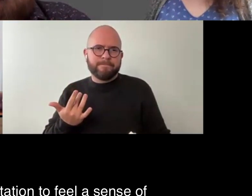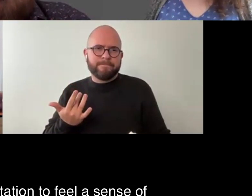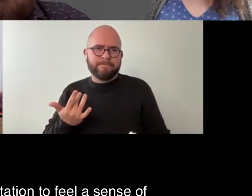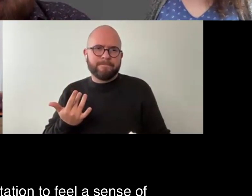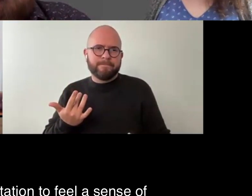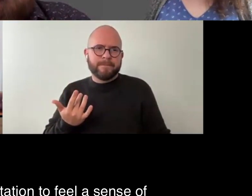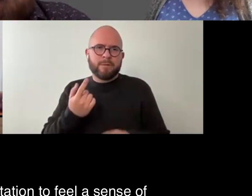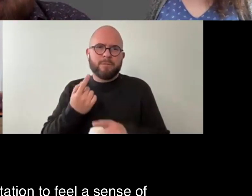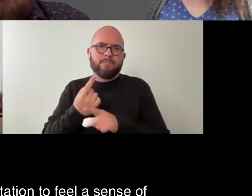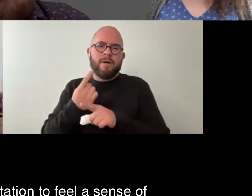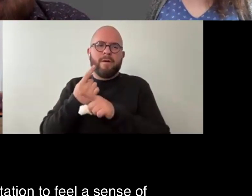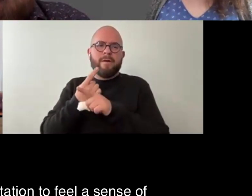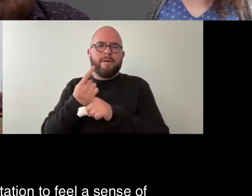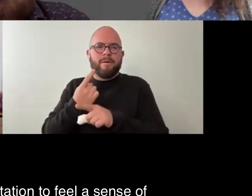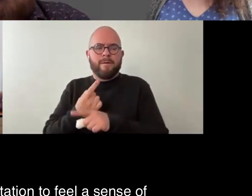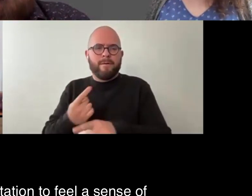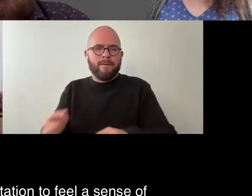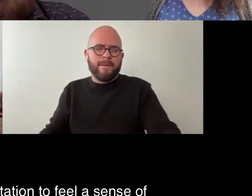rightness,